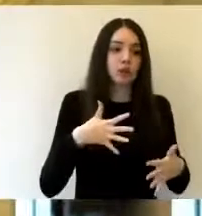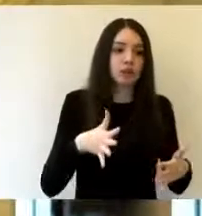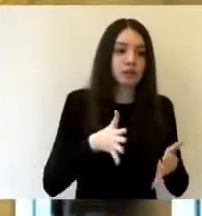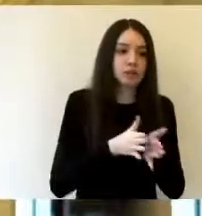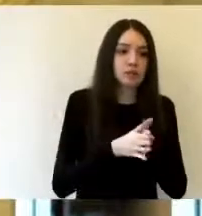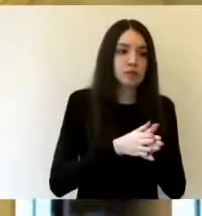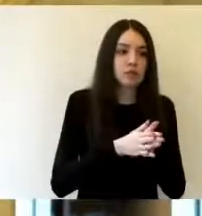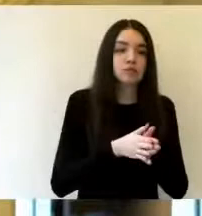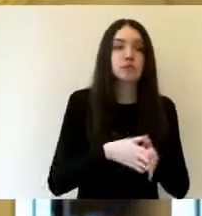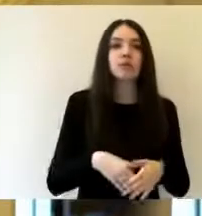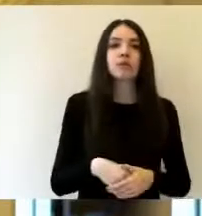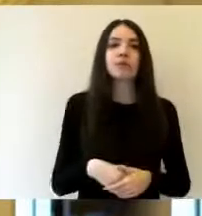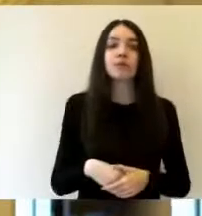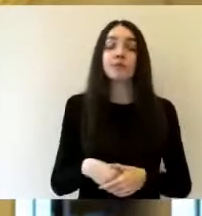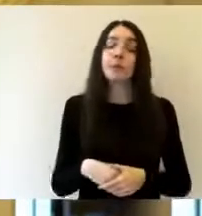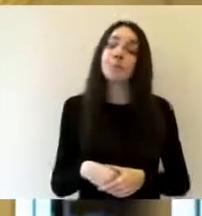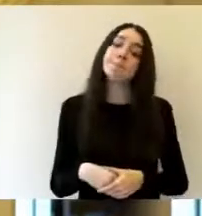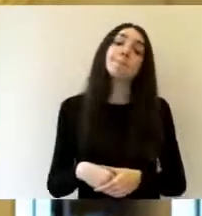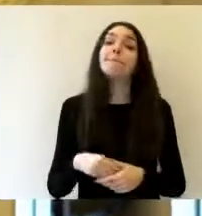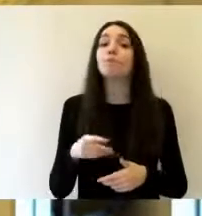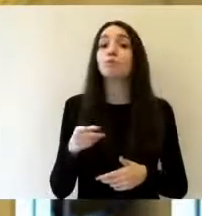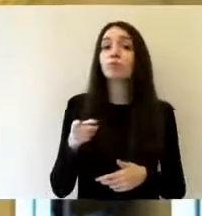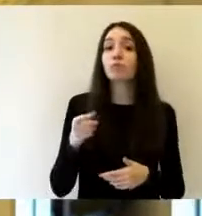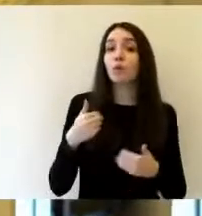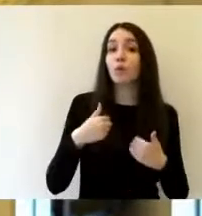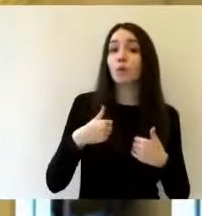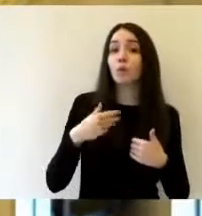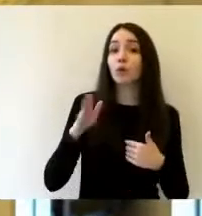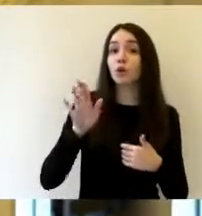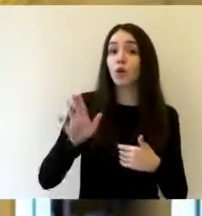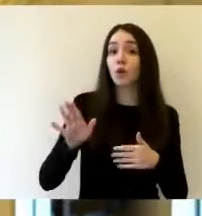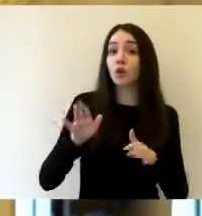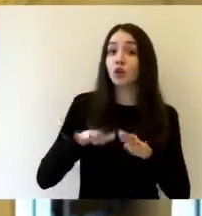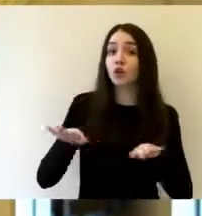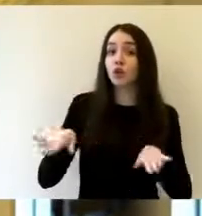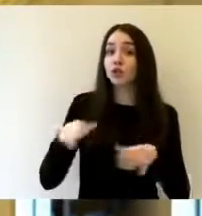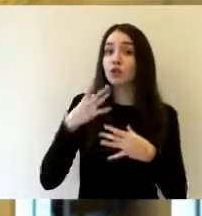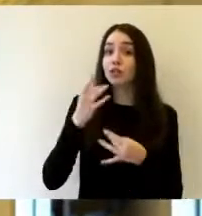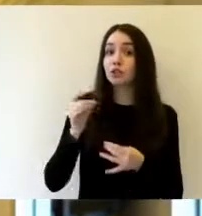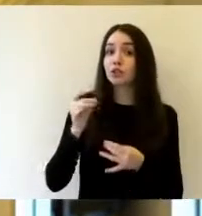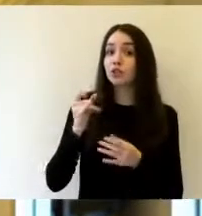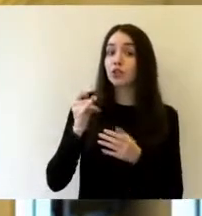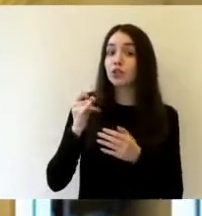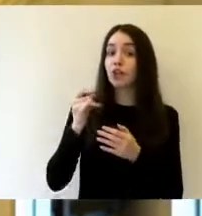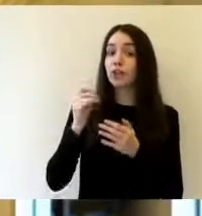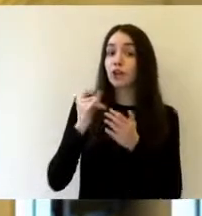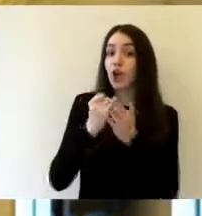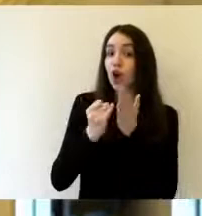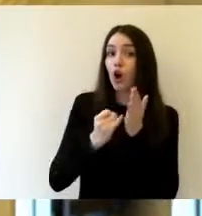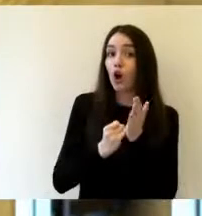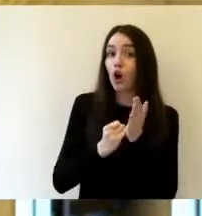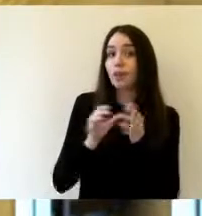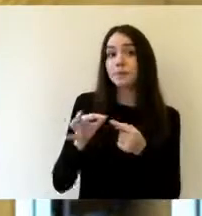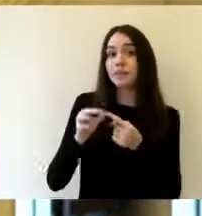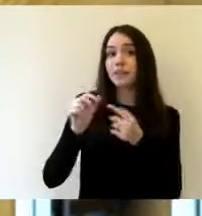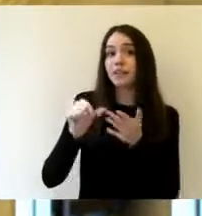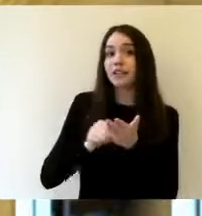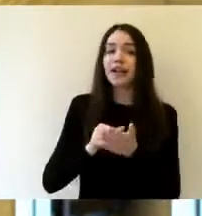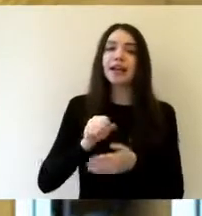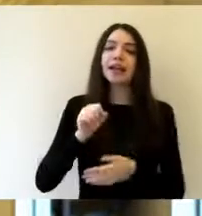A question coming from Facebook. Are any of your children into art, specifically carving? Yes and kind of.